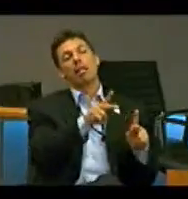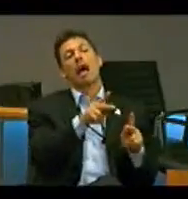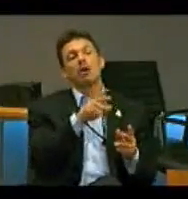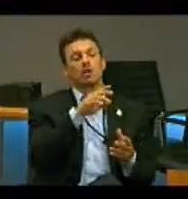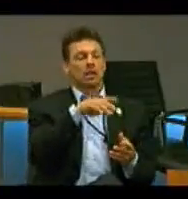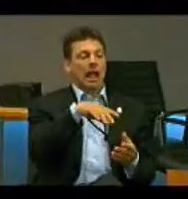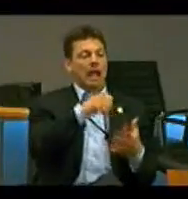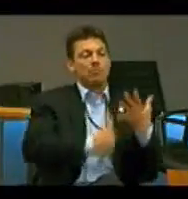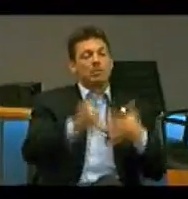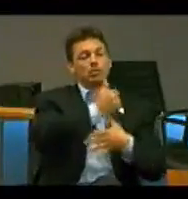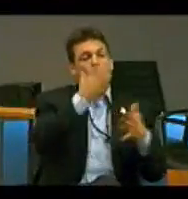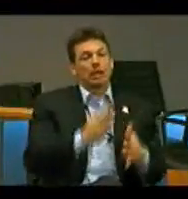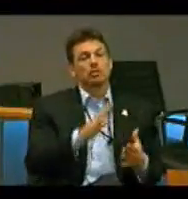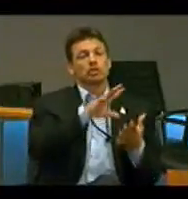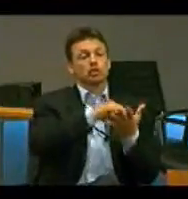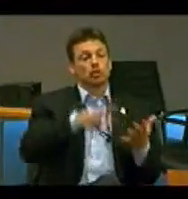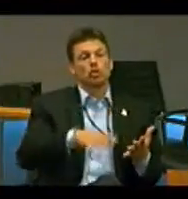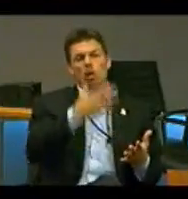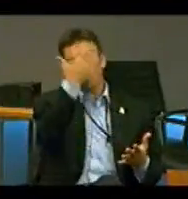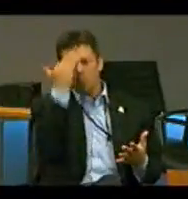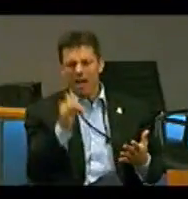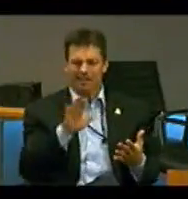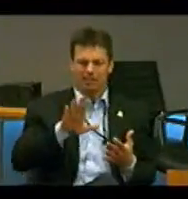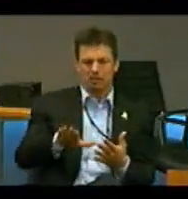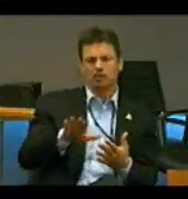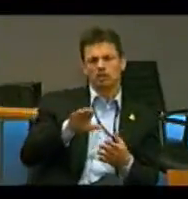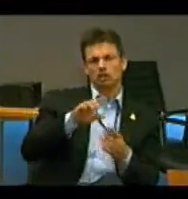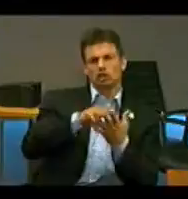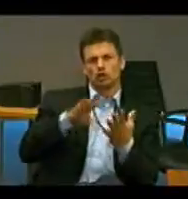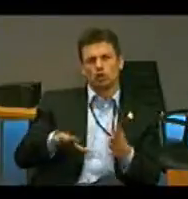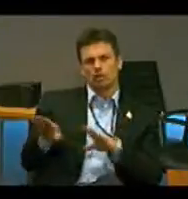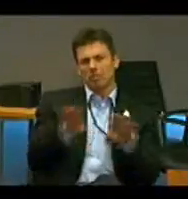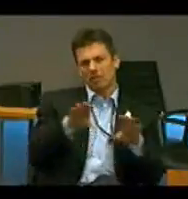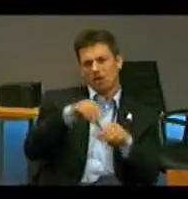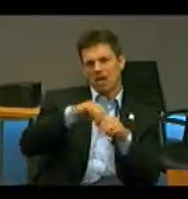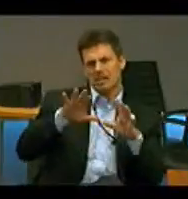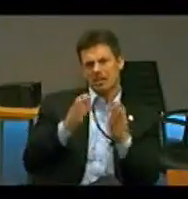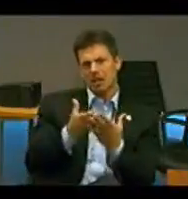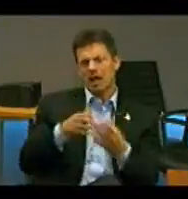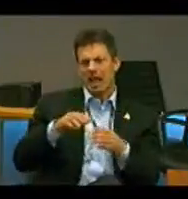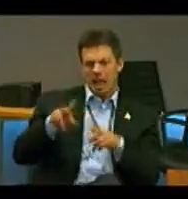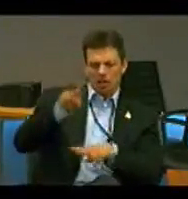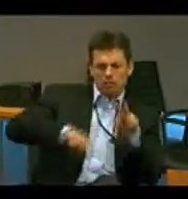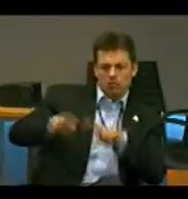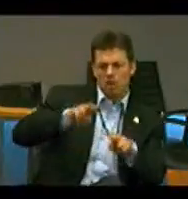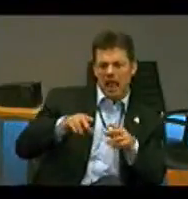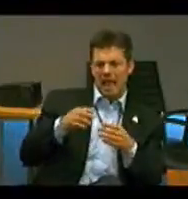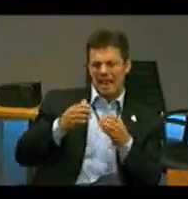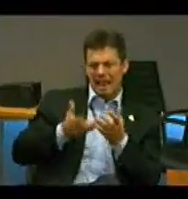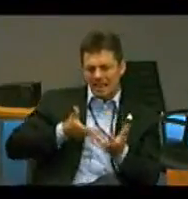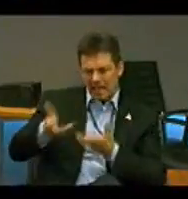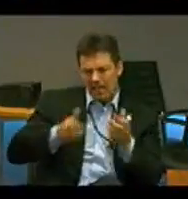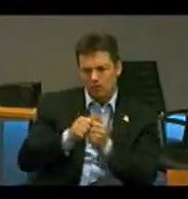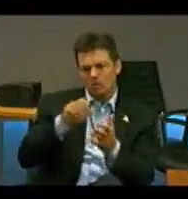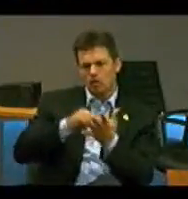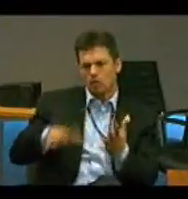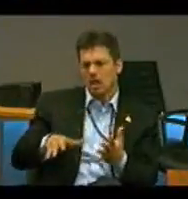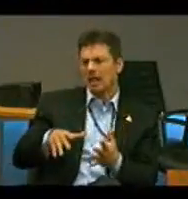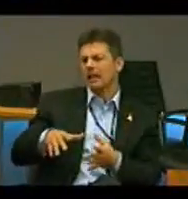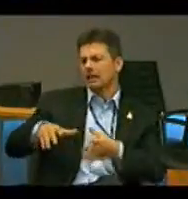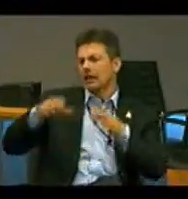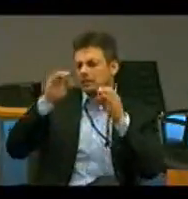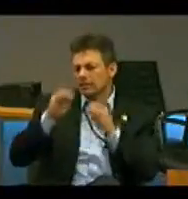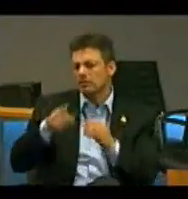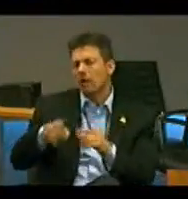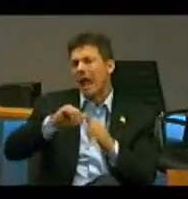the reasons why students may be acting out in school, allow them to engage with students to help them to learn how it is that they should be engaging